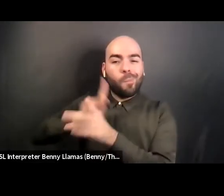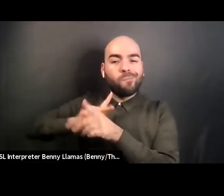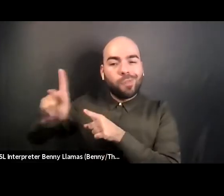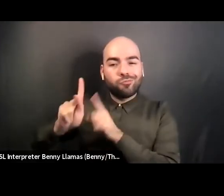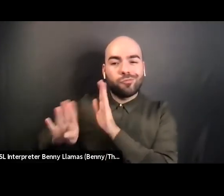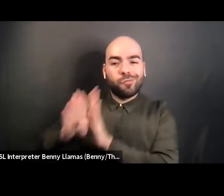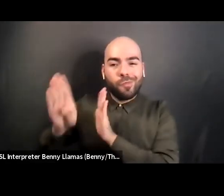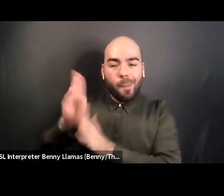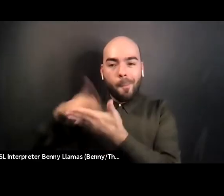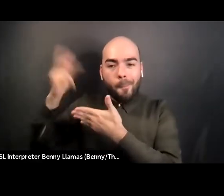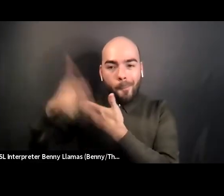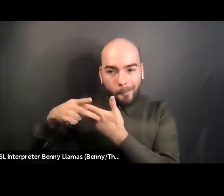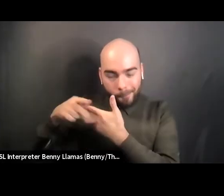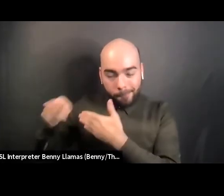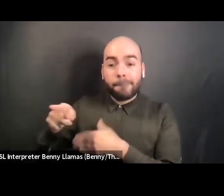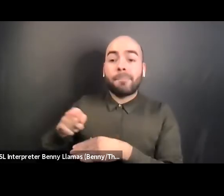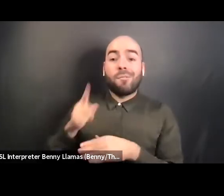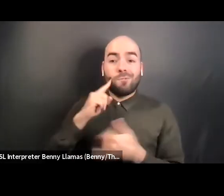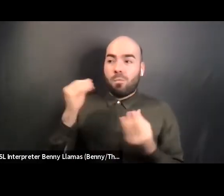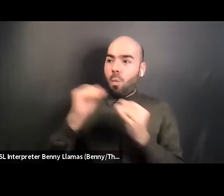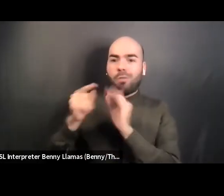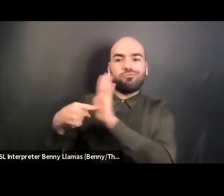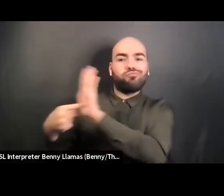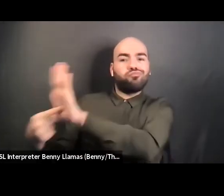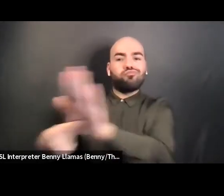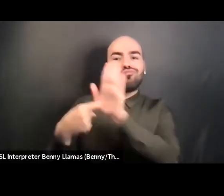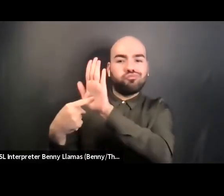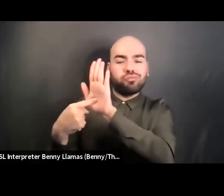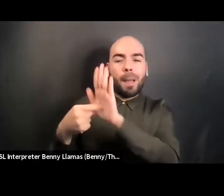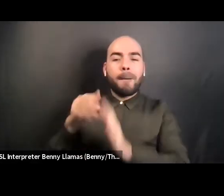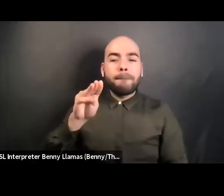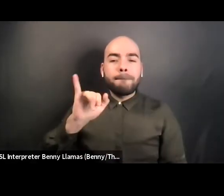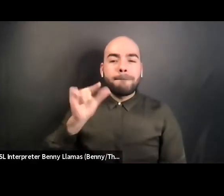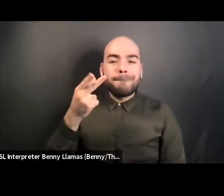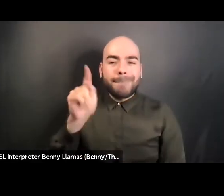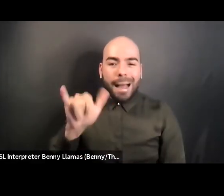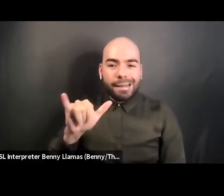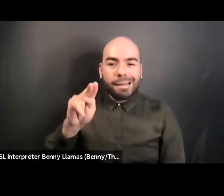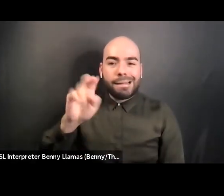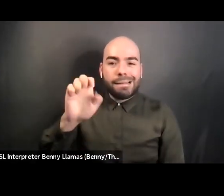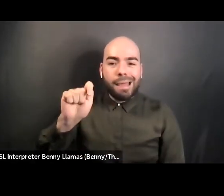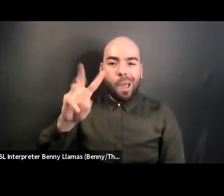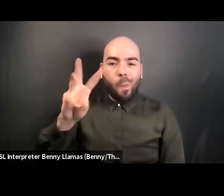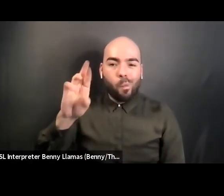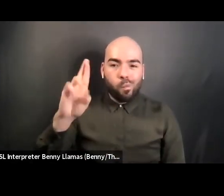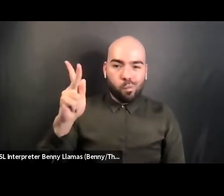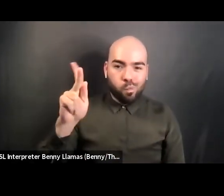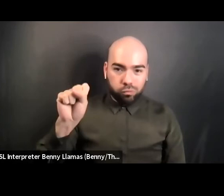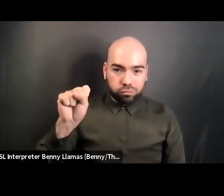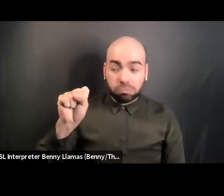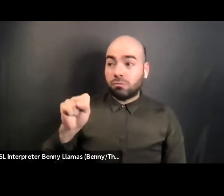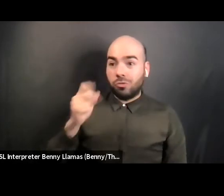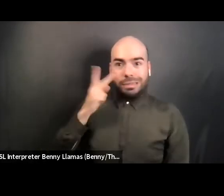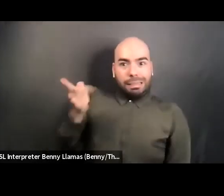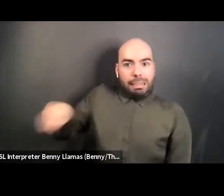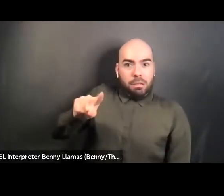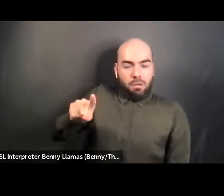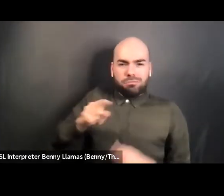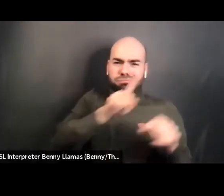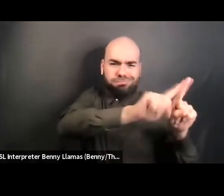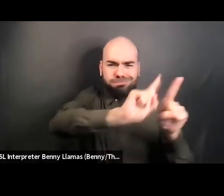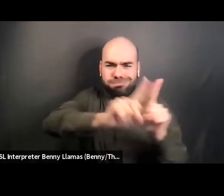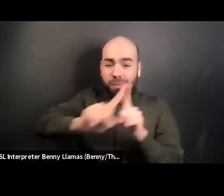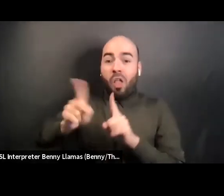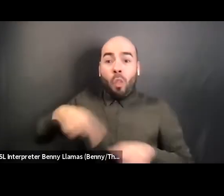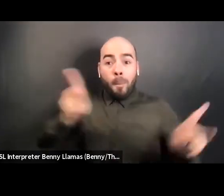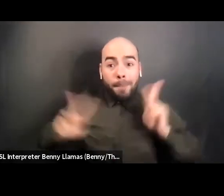room in the exhibitor section on Mighty Networks. They're all definitely people that you need to have on your